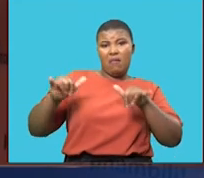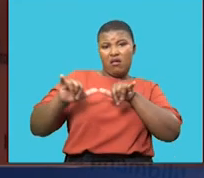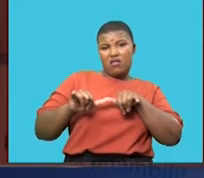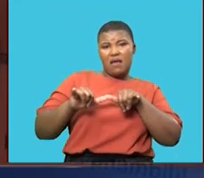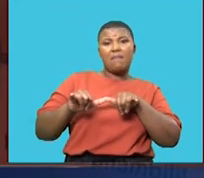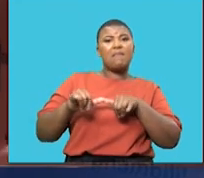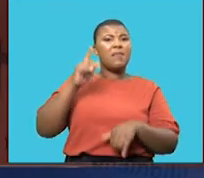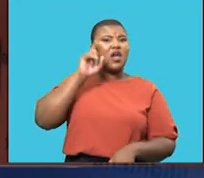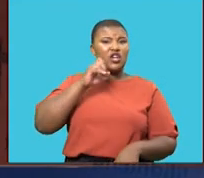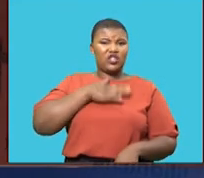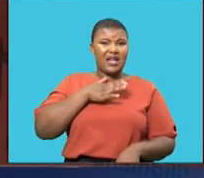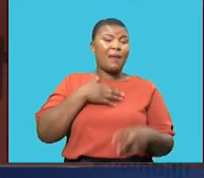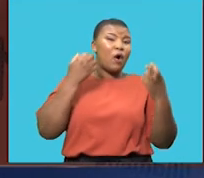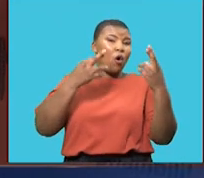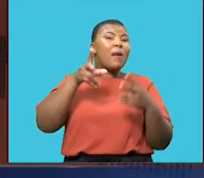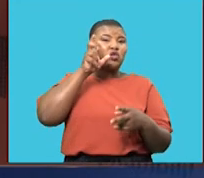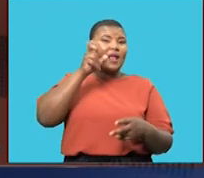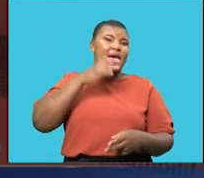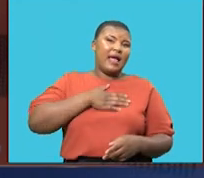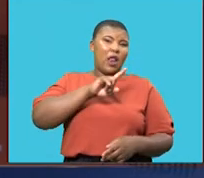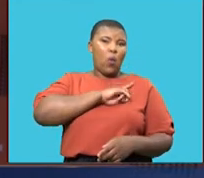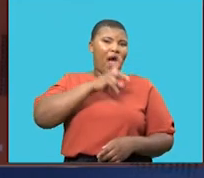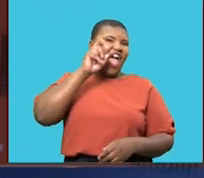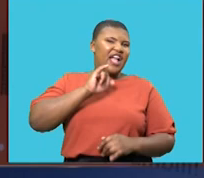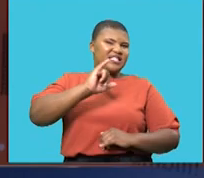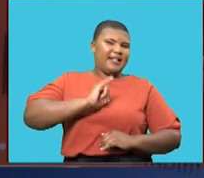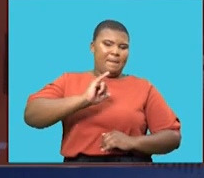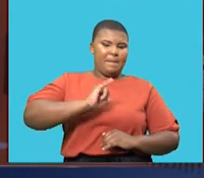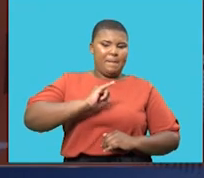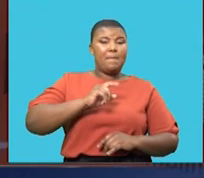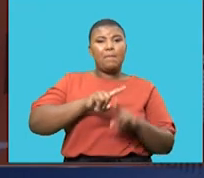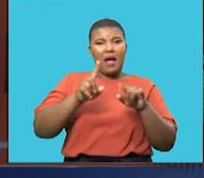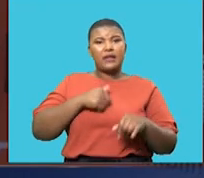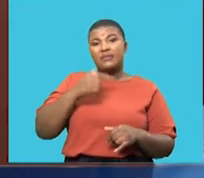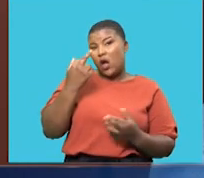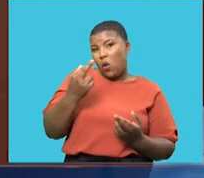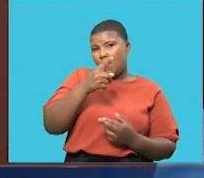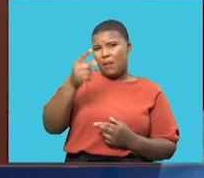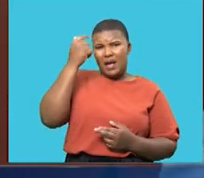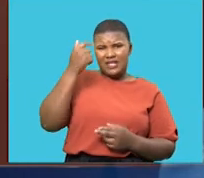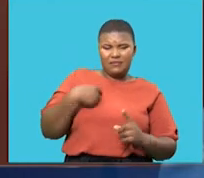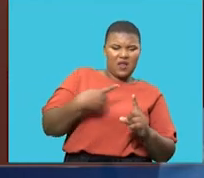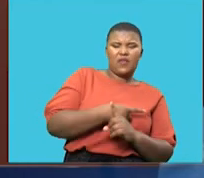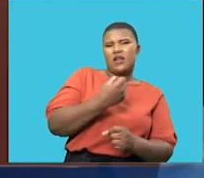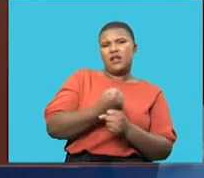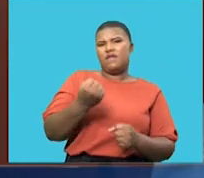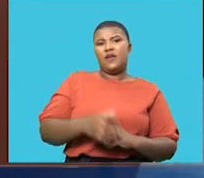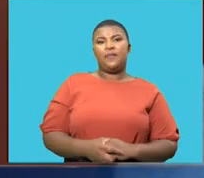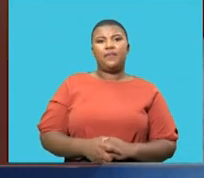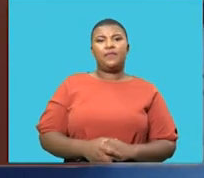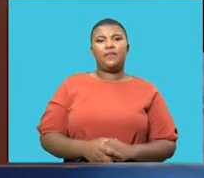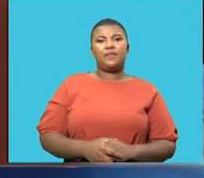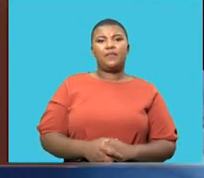ngoba siyalingana. So I believe ukuthi bayazi ukuthi ngeke ngibalahlekise. Legendary Kwaito star